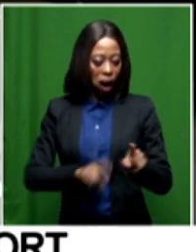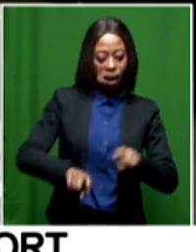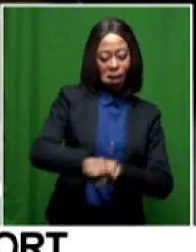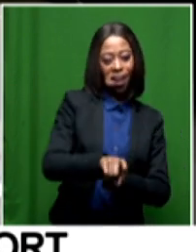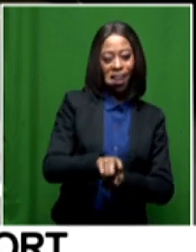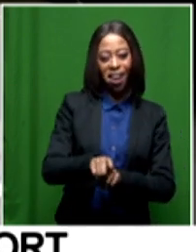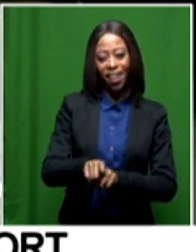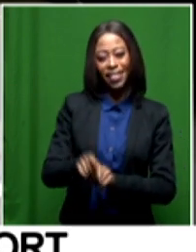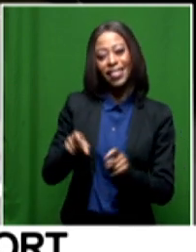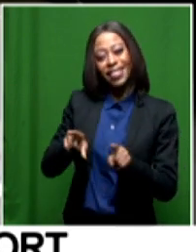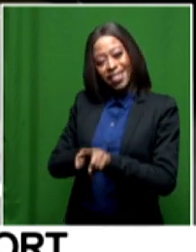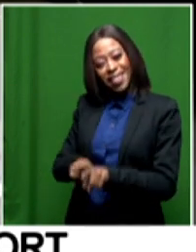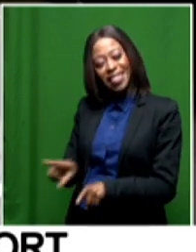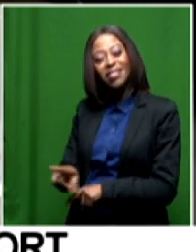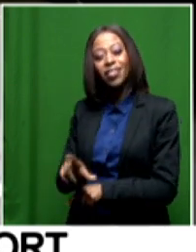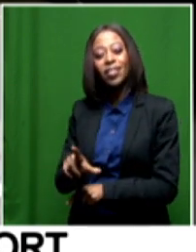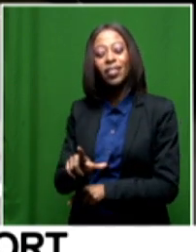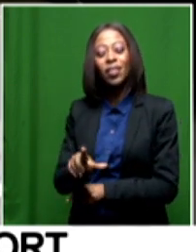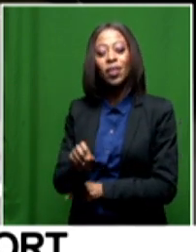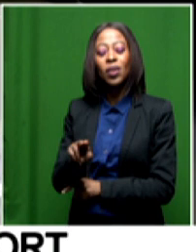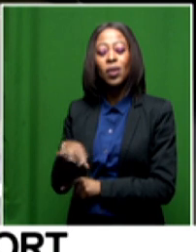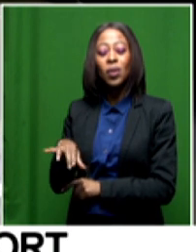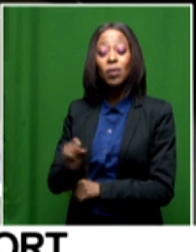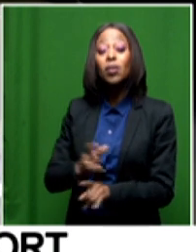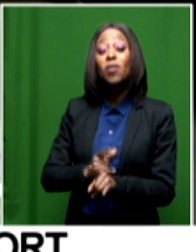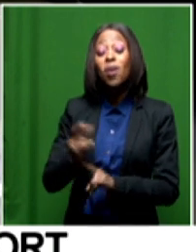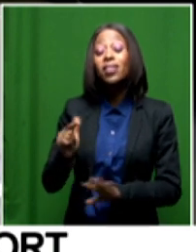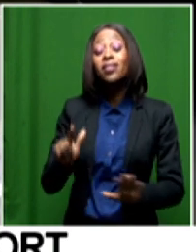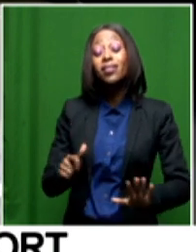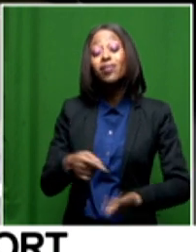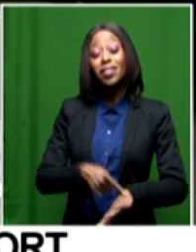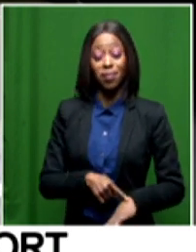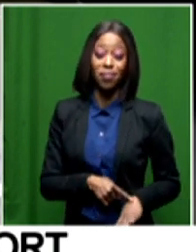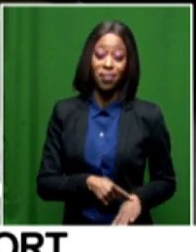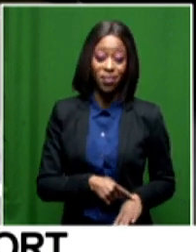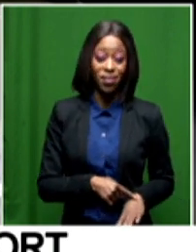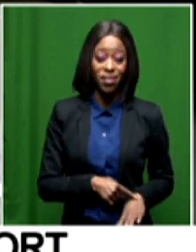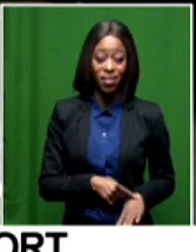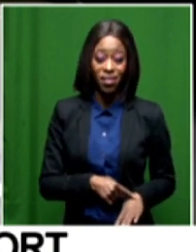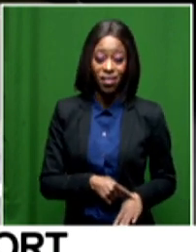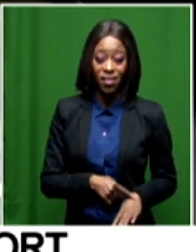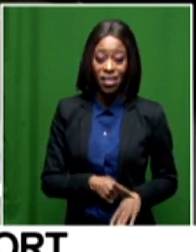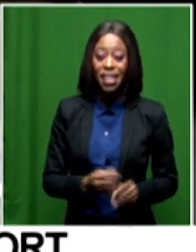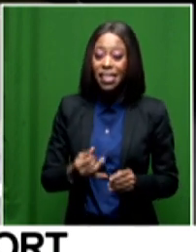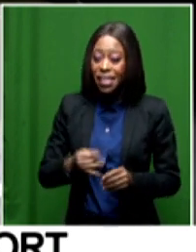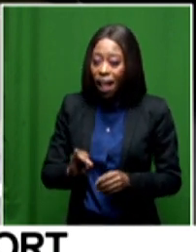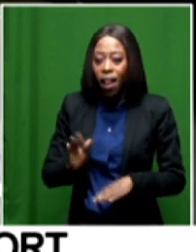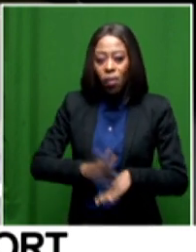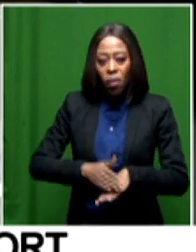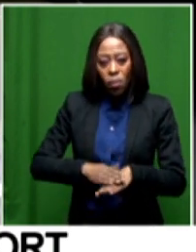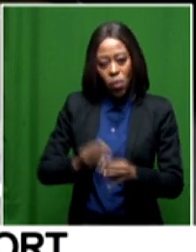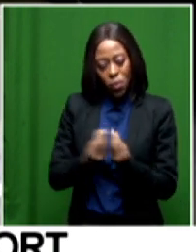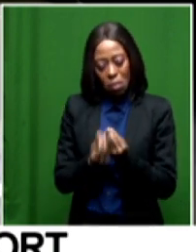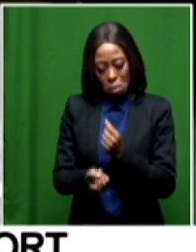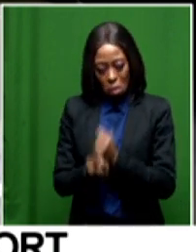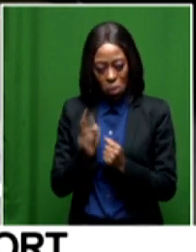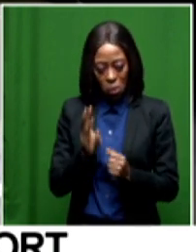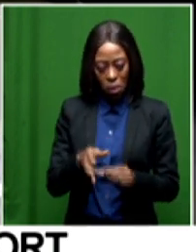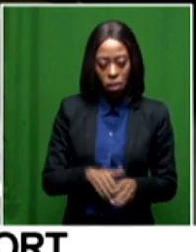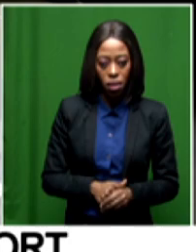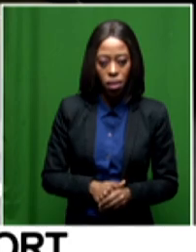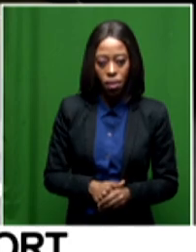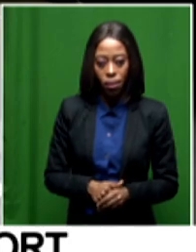And, you know, Lewis is a 7-time world champion. And, you know, there's still lots more to come from Lewis Hamilton. I can promise you